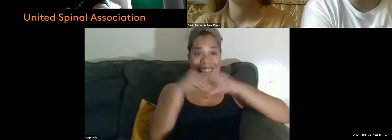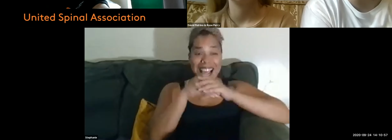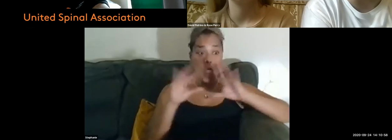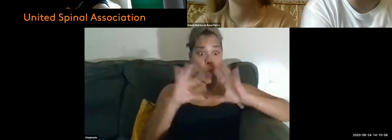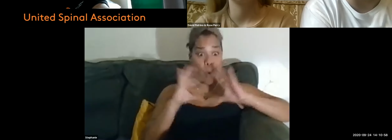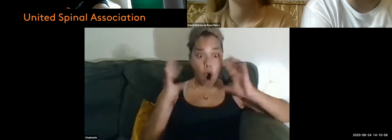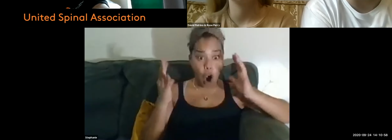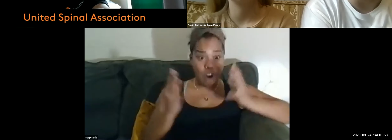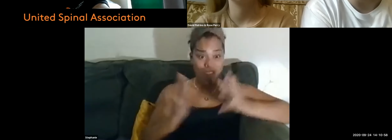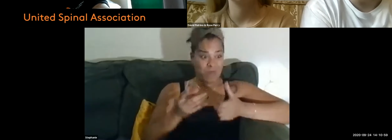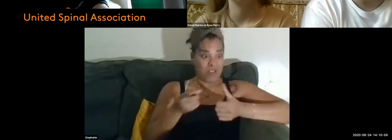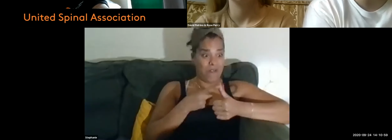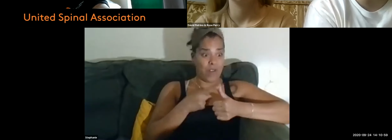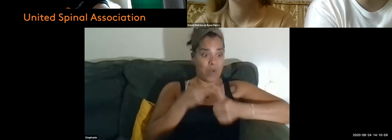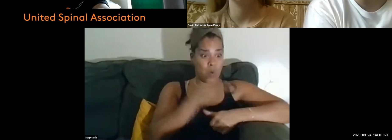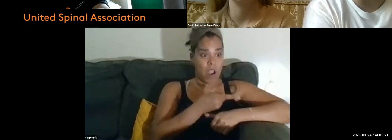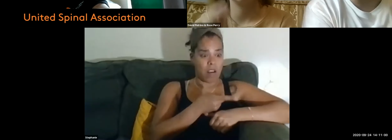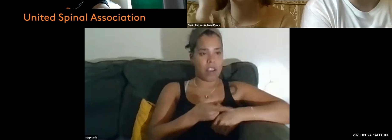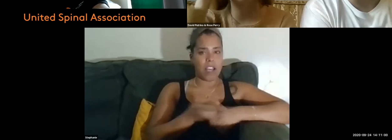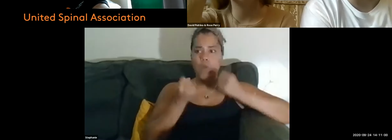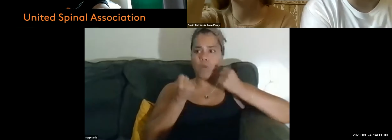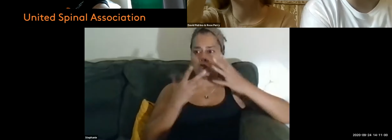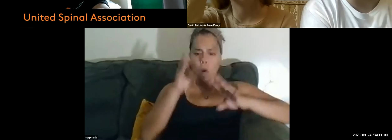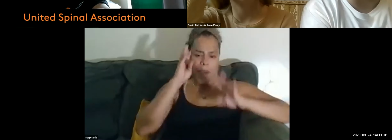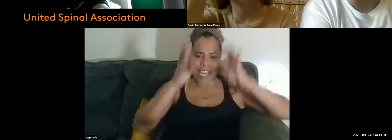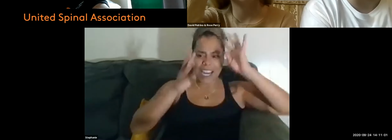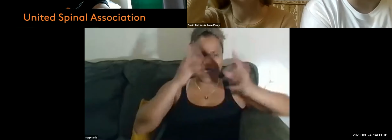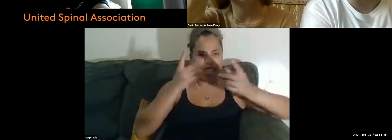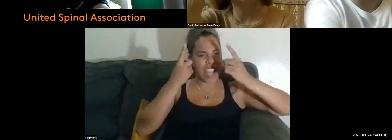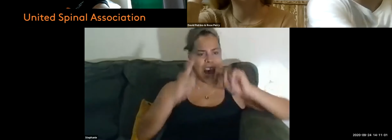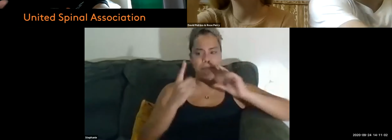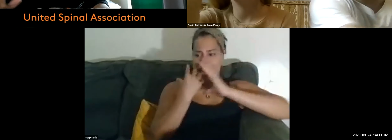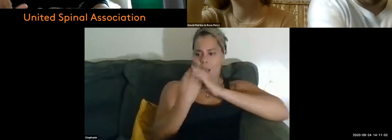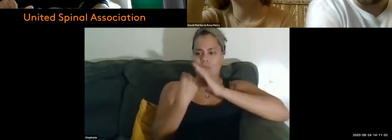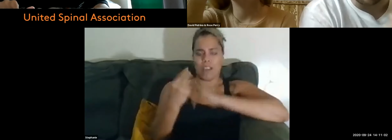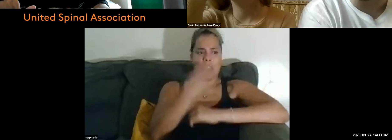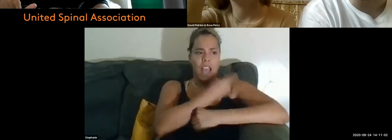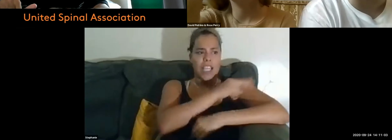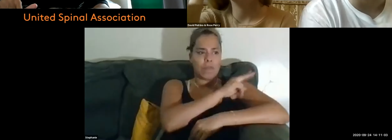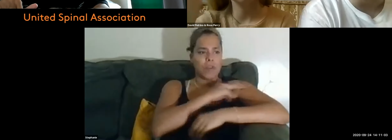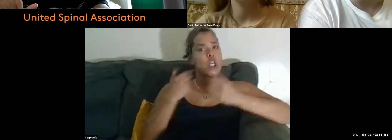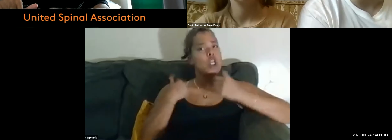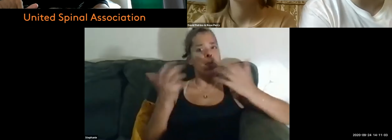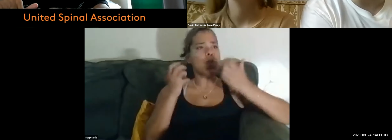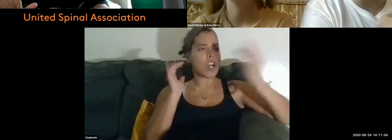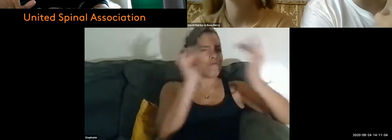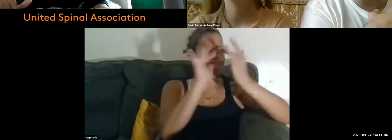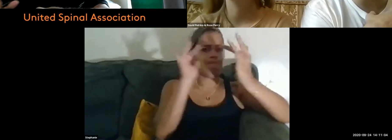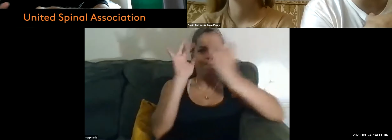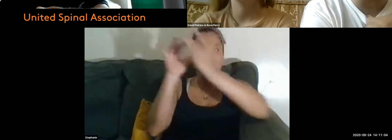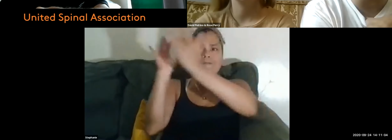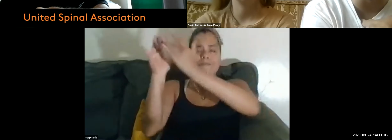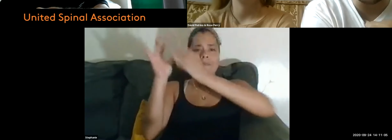happening outside of the hospital. We're going to reach out to those industry leaders and and bring them in